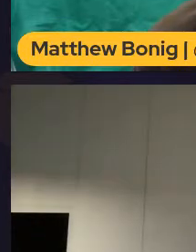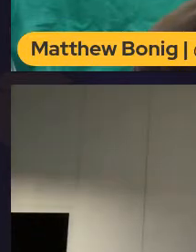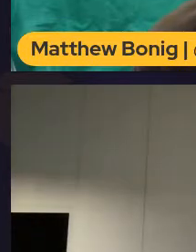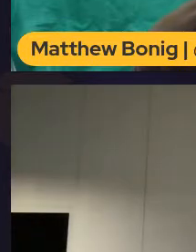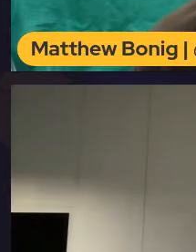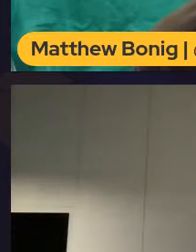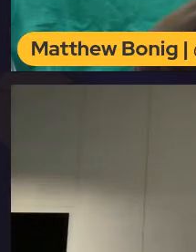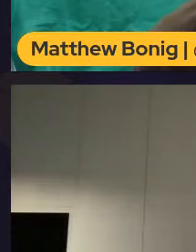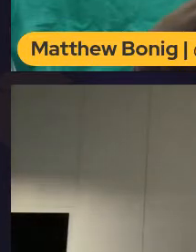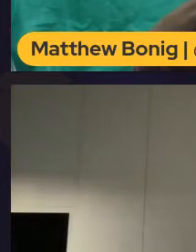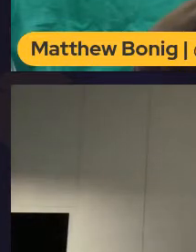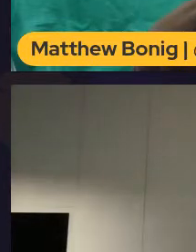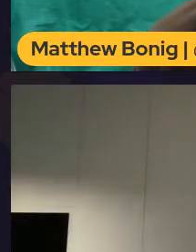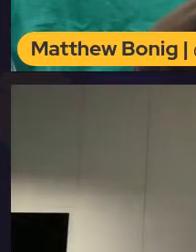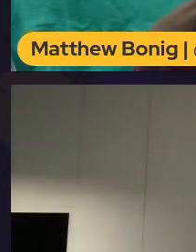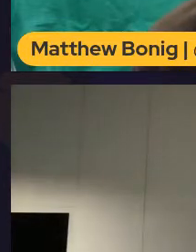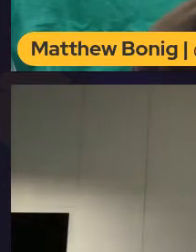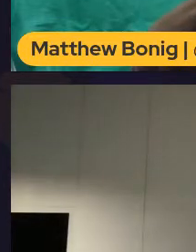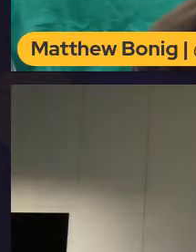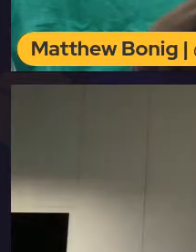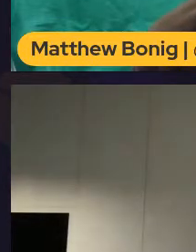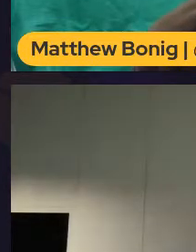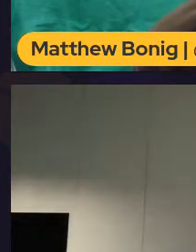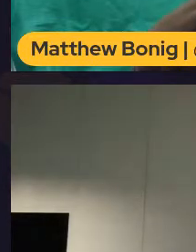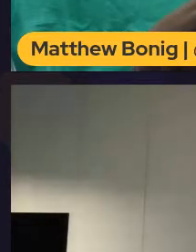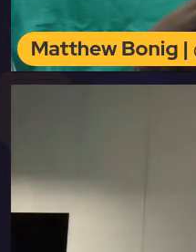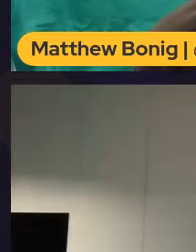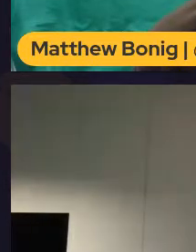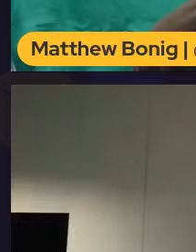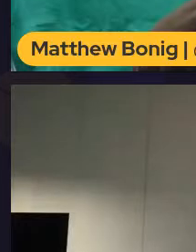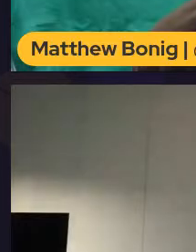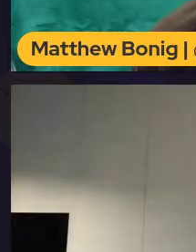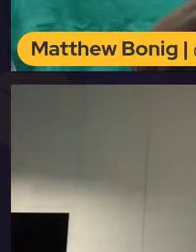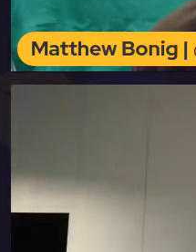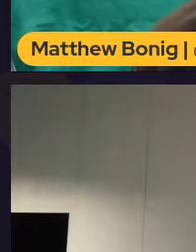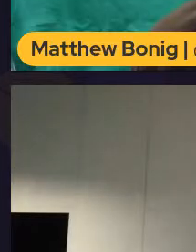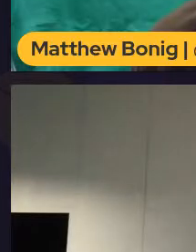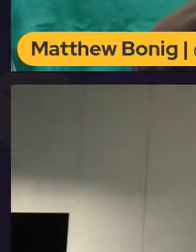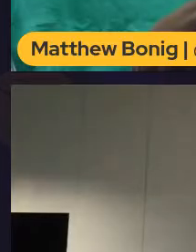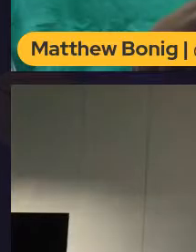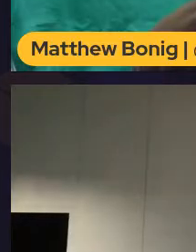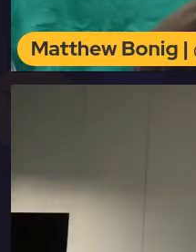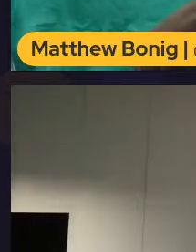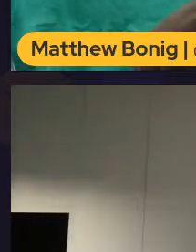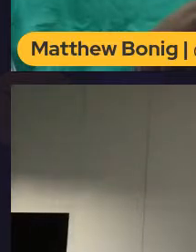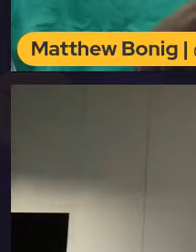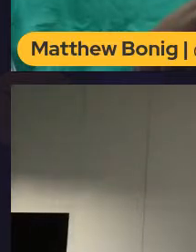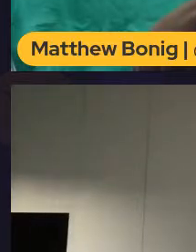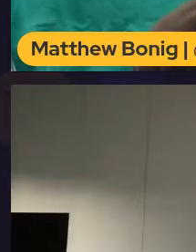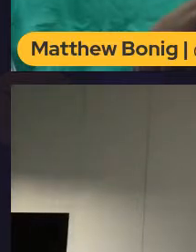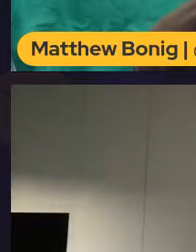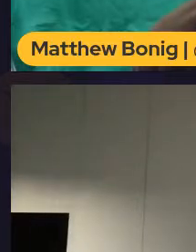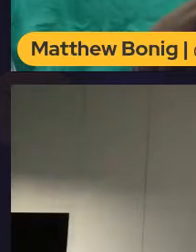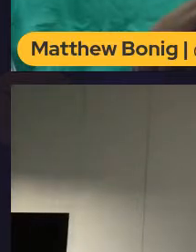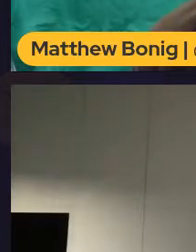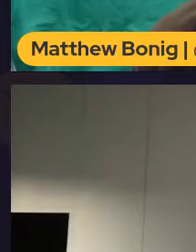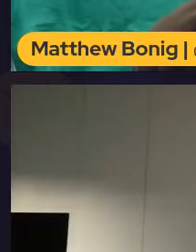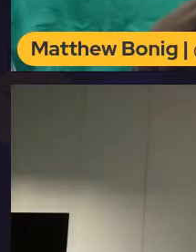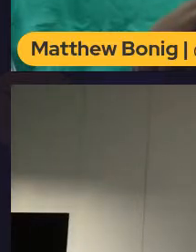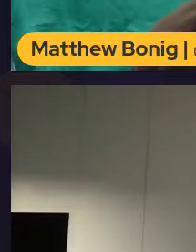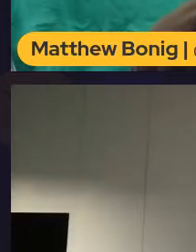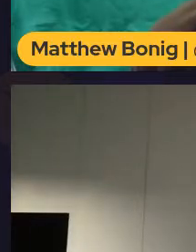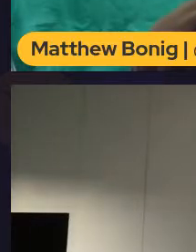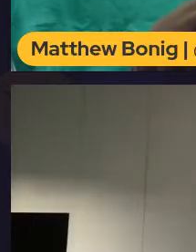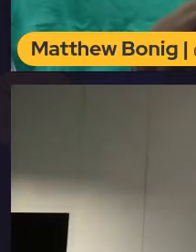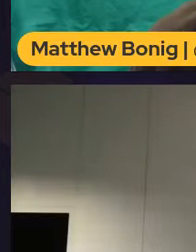you pick up a new version, your code will continue to work as is, and you'll be able to use all the good stuff for new versions.